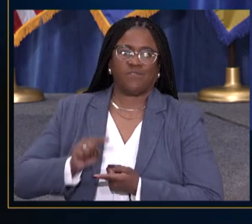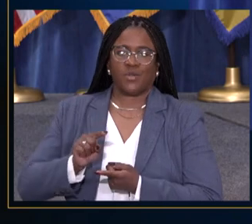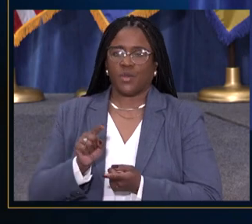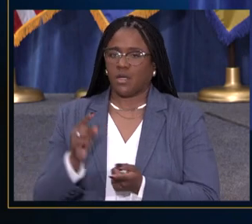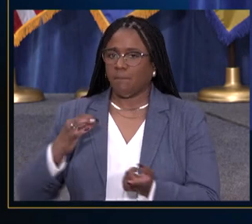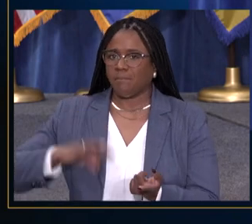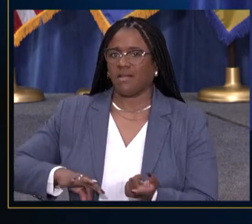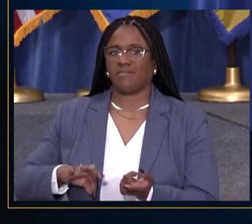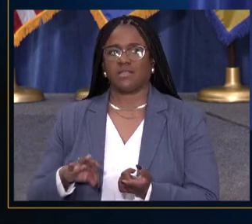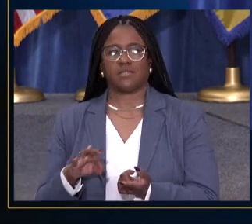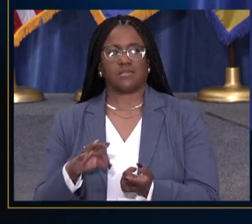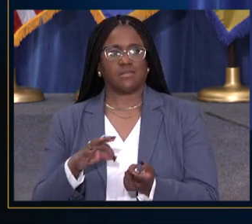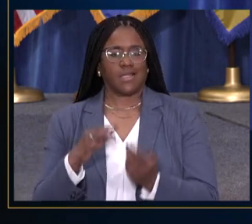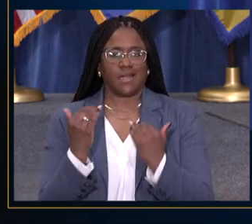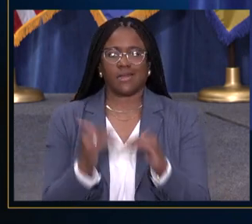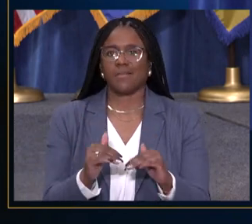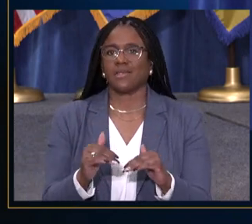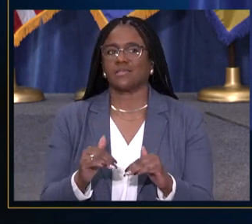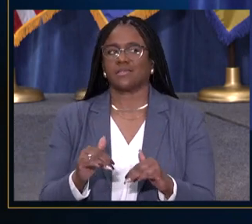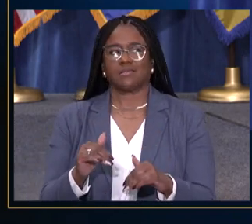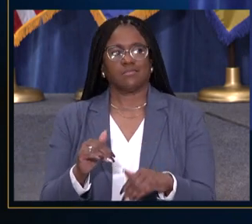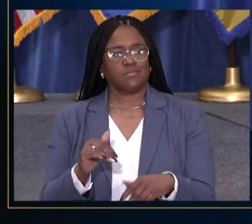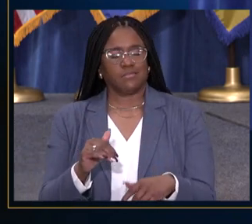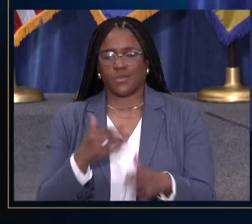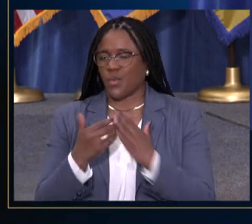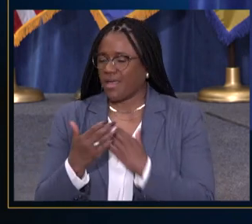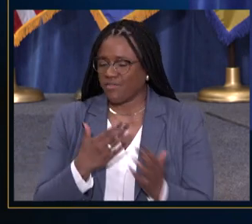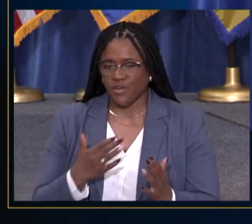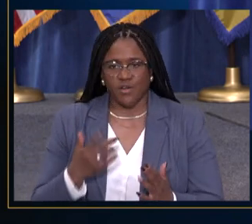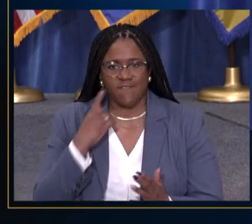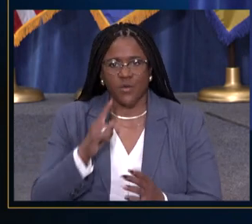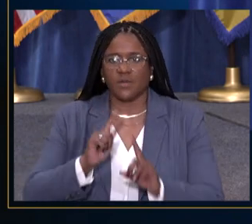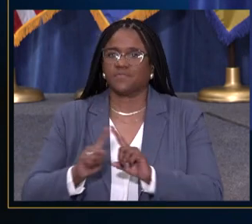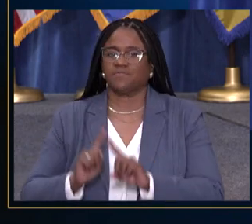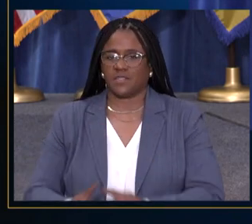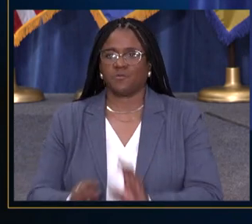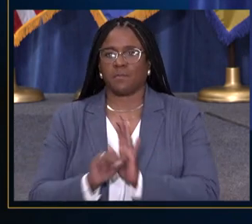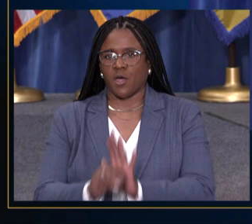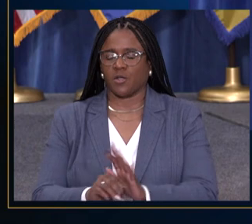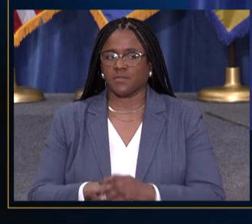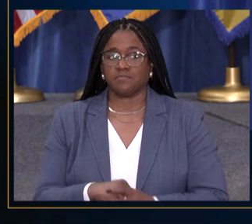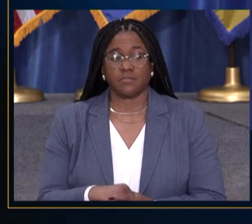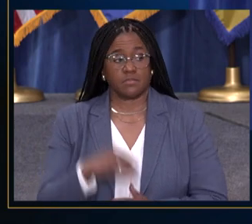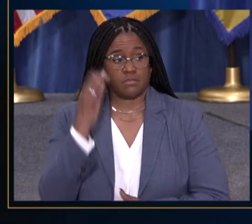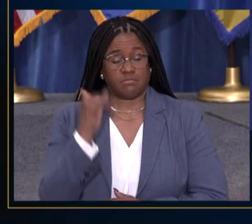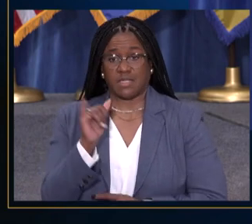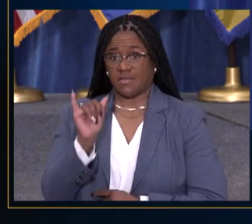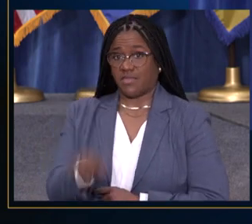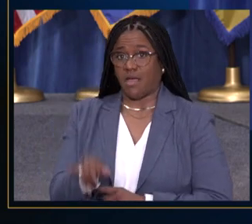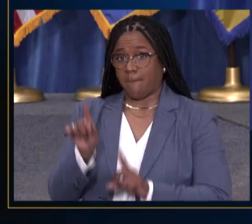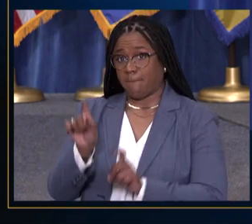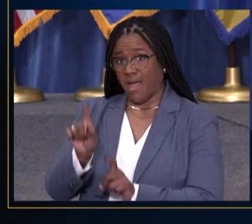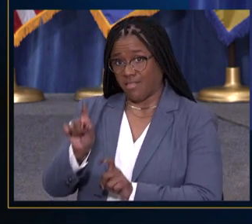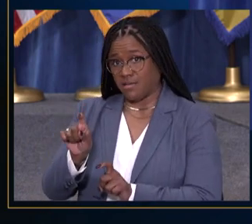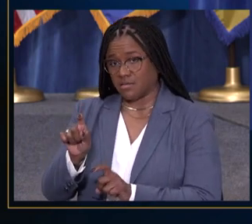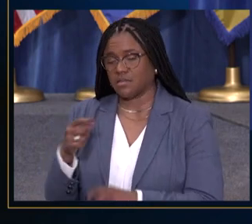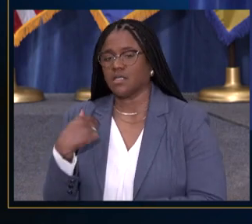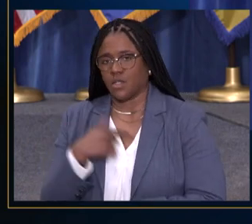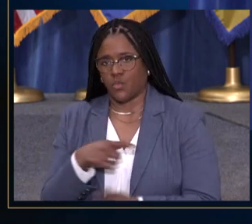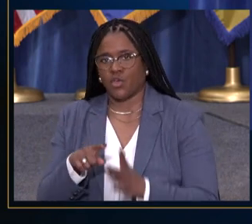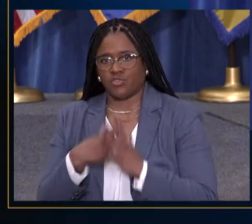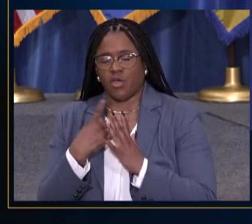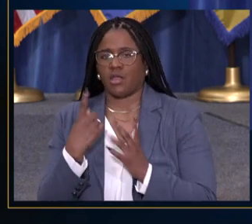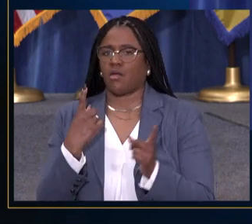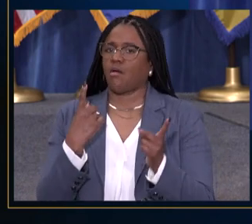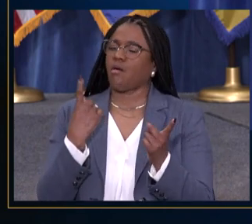or restrictions on eligibility, whatever the case may be, for the different model. And because of the pilot, we are starting to think